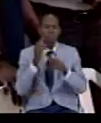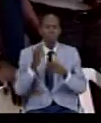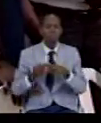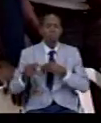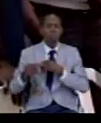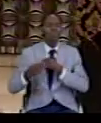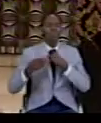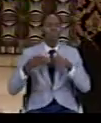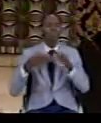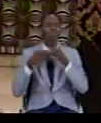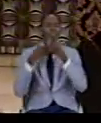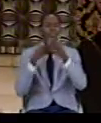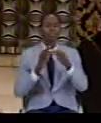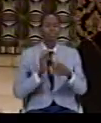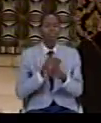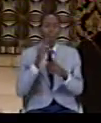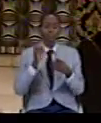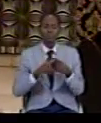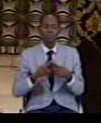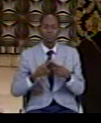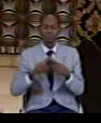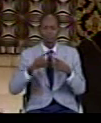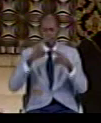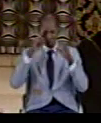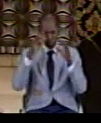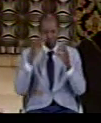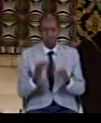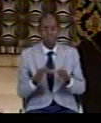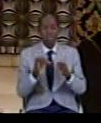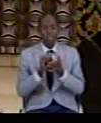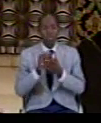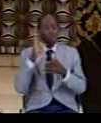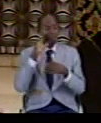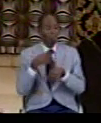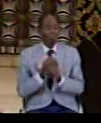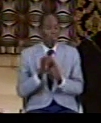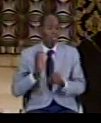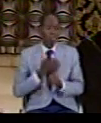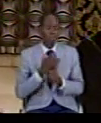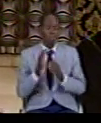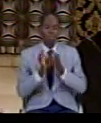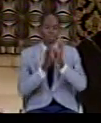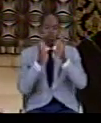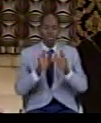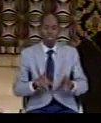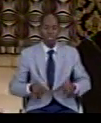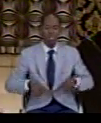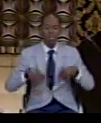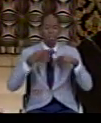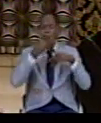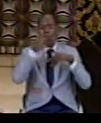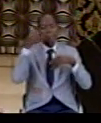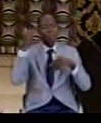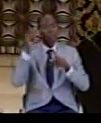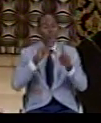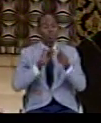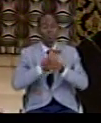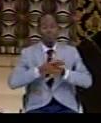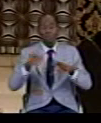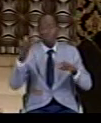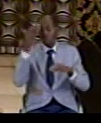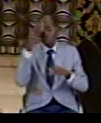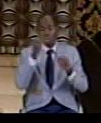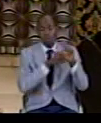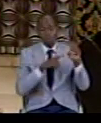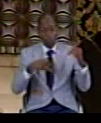Lead us to definite decision that will make our Christian life better. And those who have not known the Lord, today will